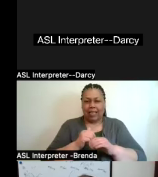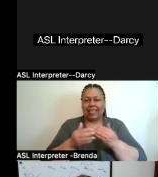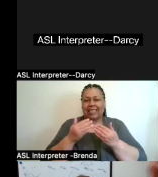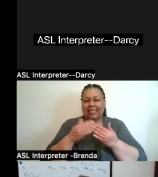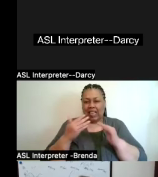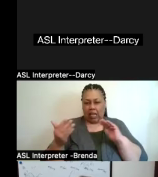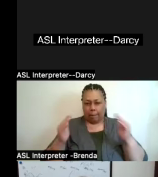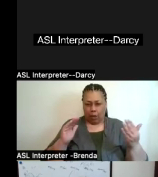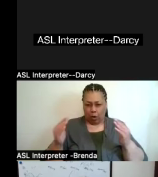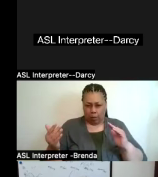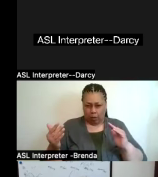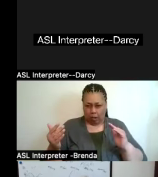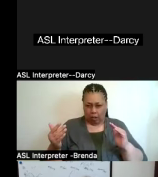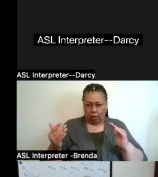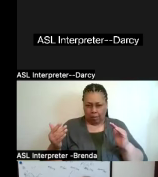Otherwise, you know,